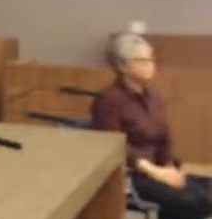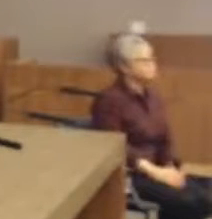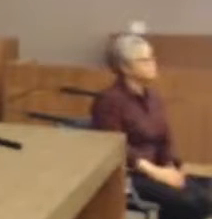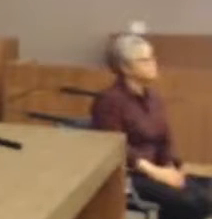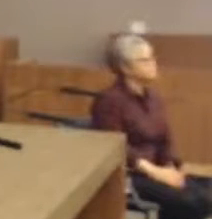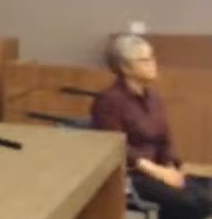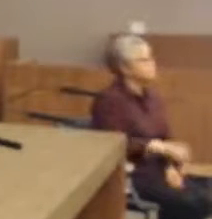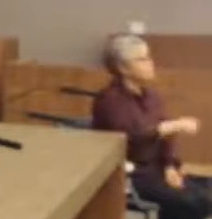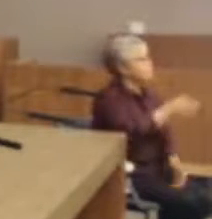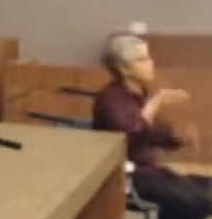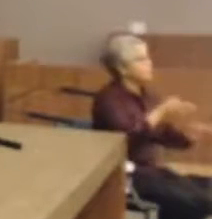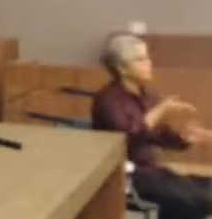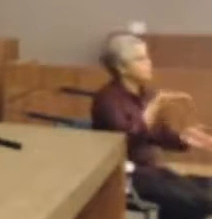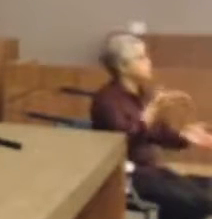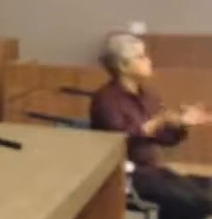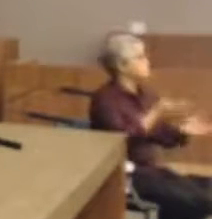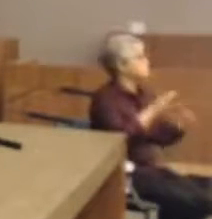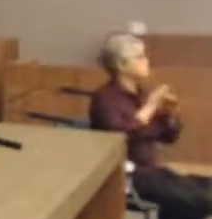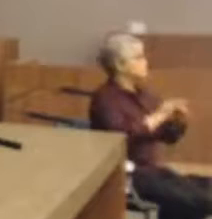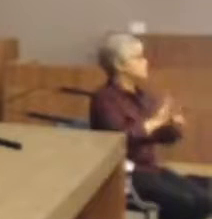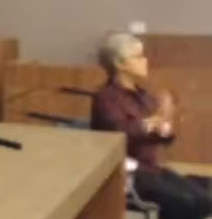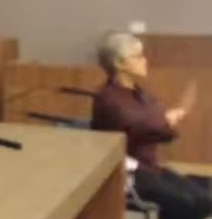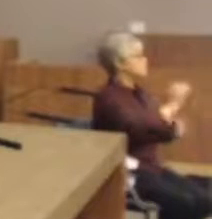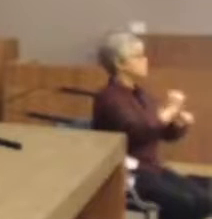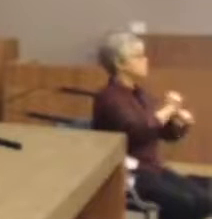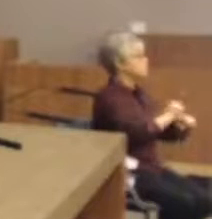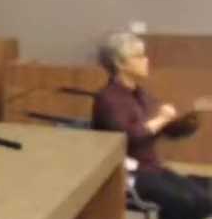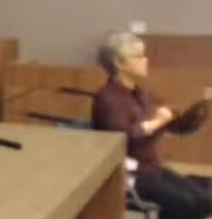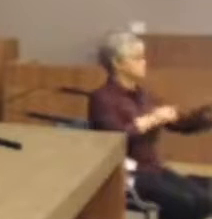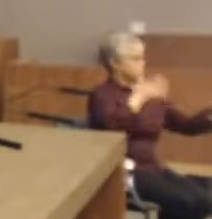Any other ways you think this might be related to your work? Yes?